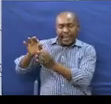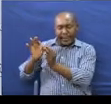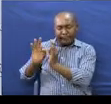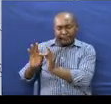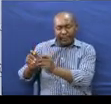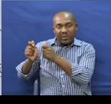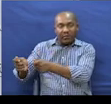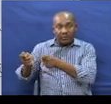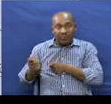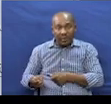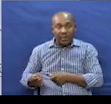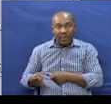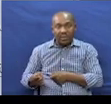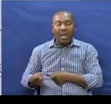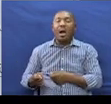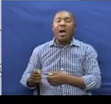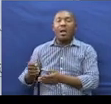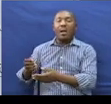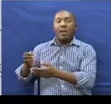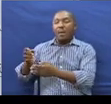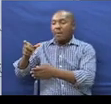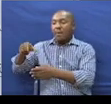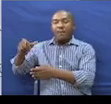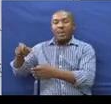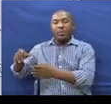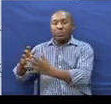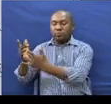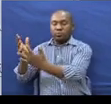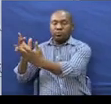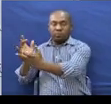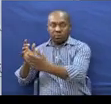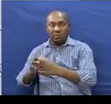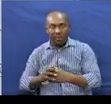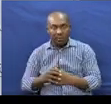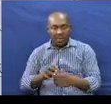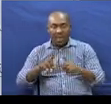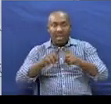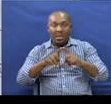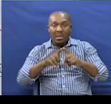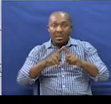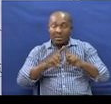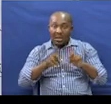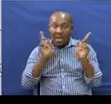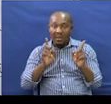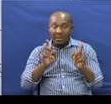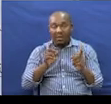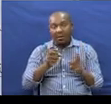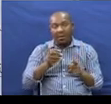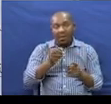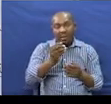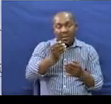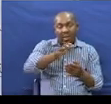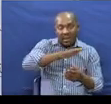areas having unfertile soil, or it is a less fertile soil. For example, some part of Tanzania,